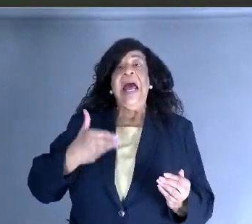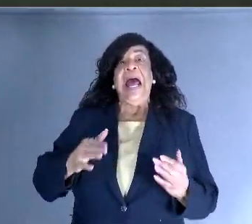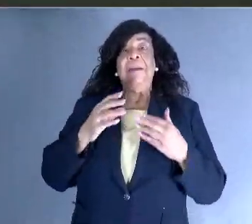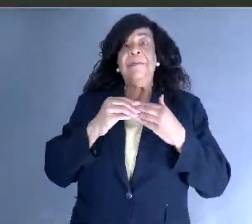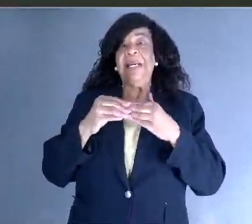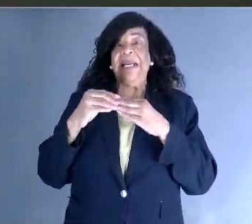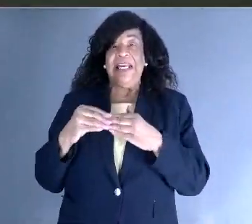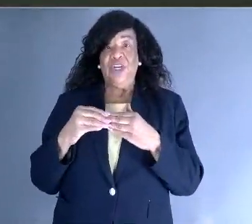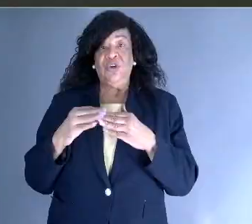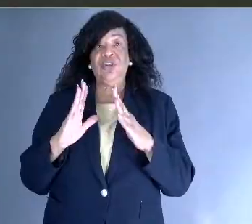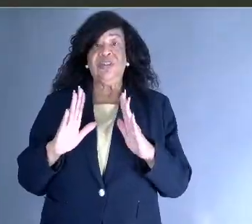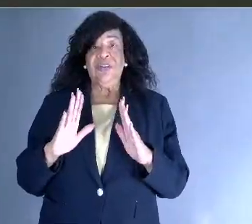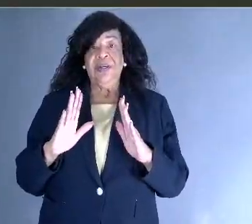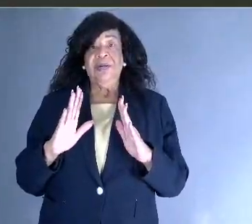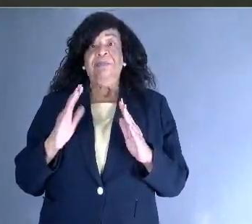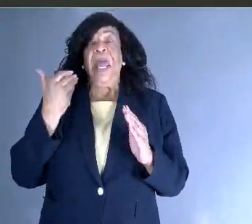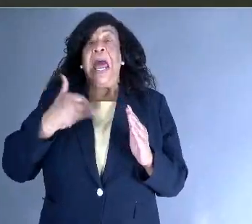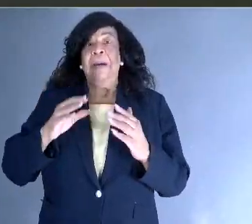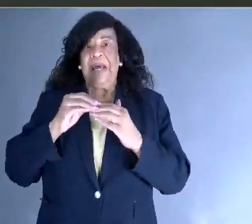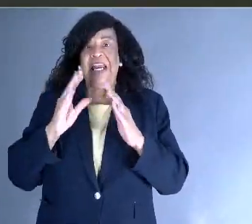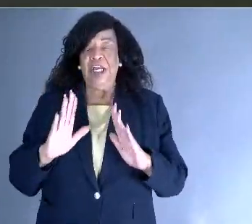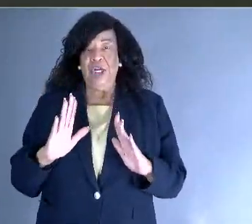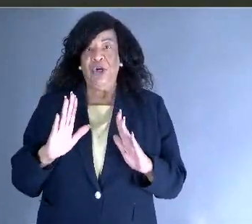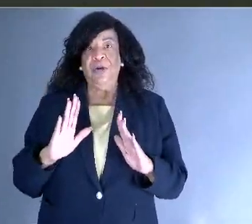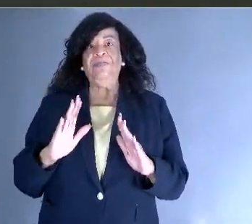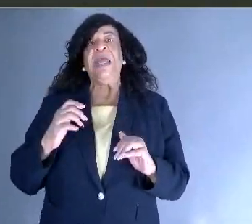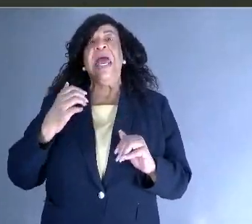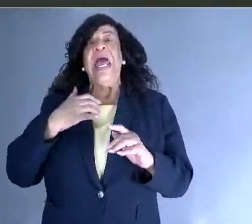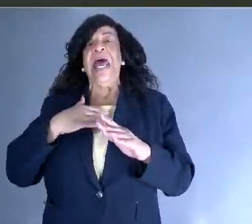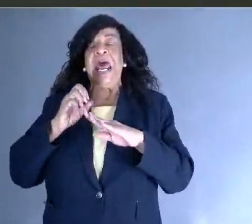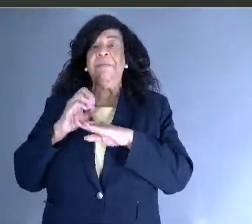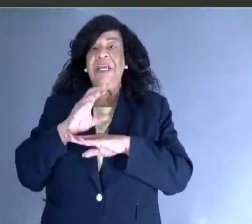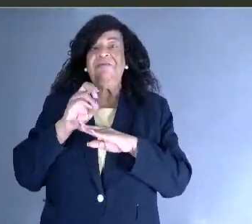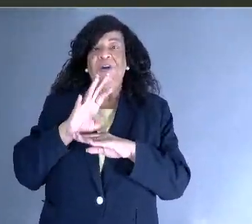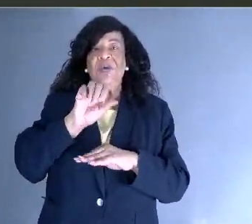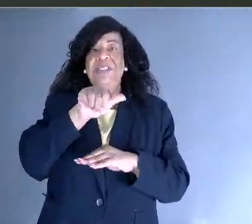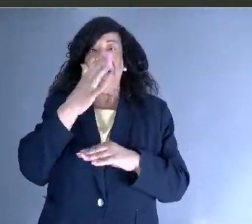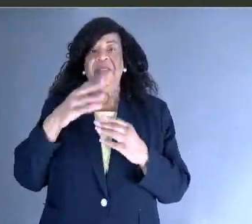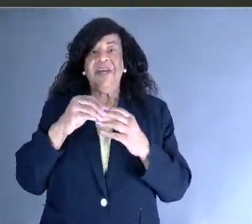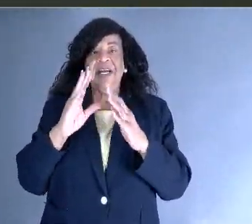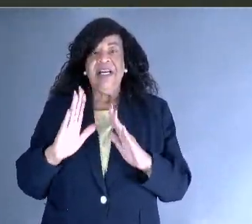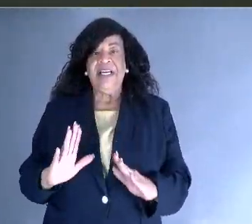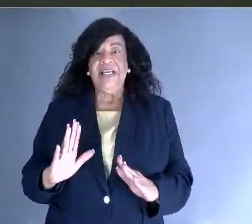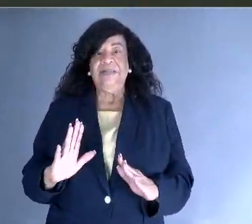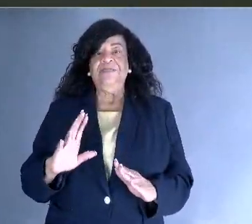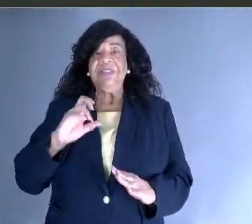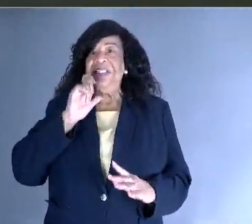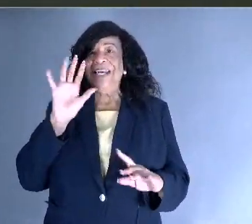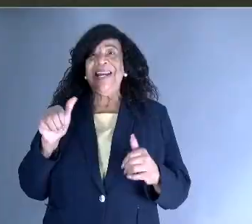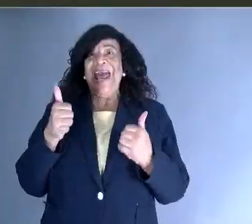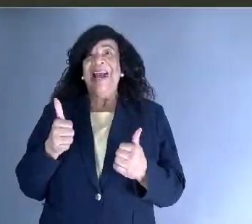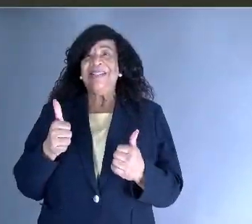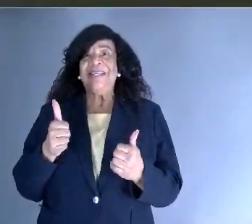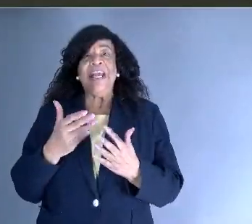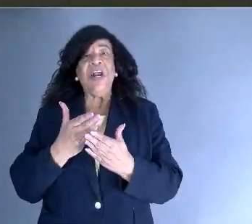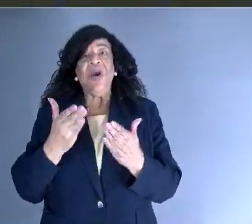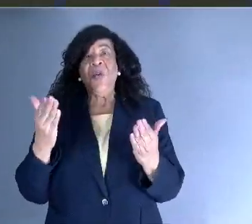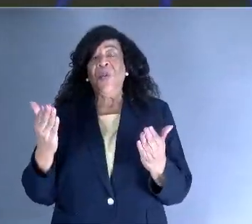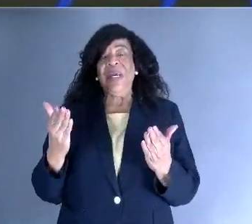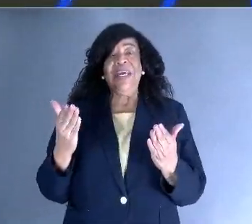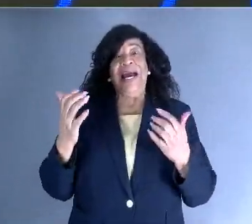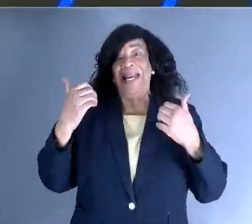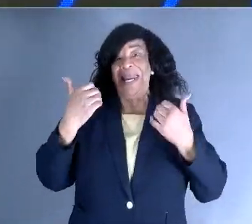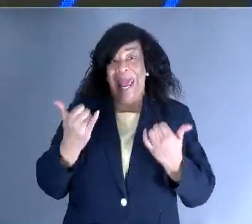other leaders it's not an accident jubilee that we are walking into our 40th year